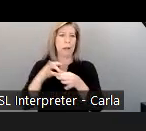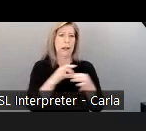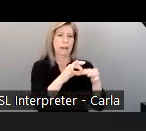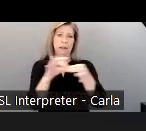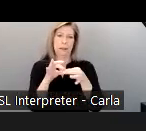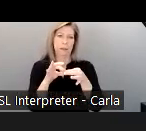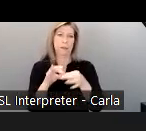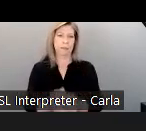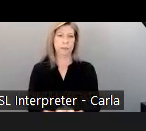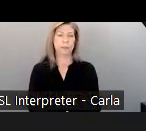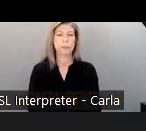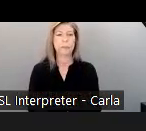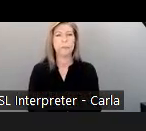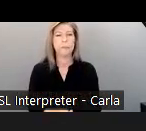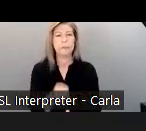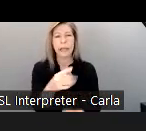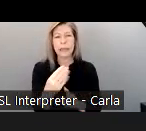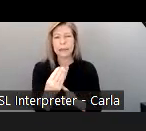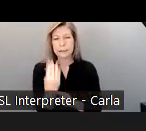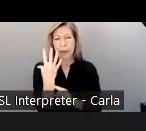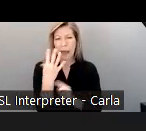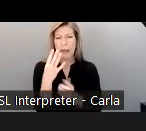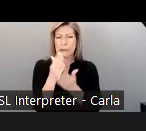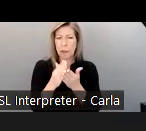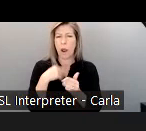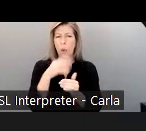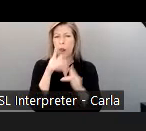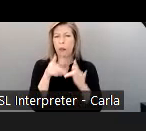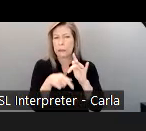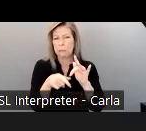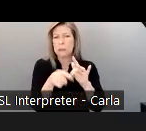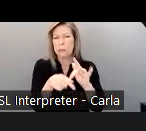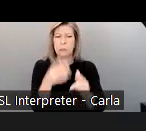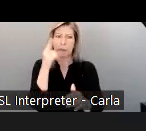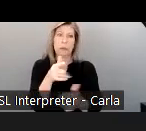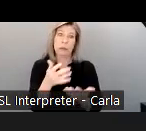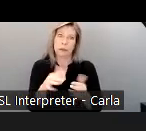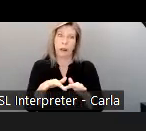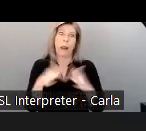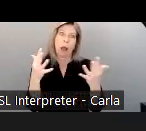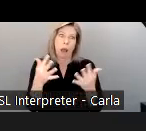I'm going to be skipping some slides because, as per usual, I overdid it.